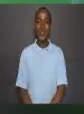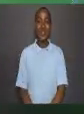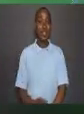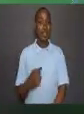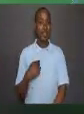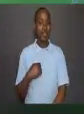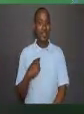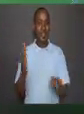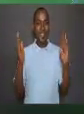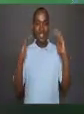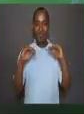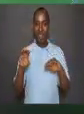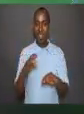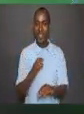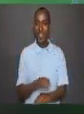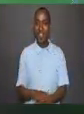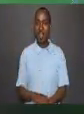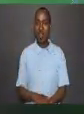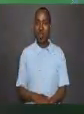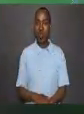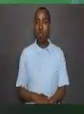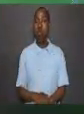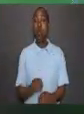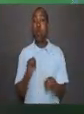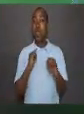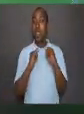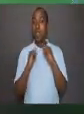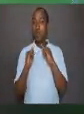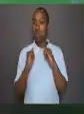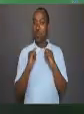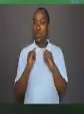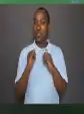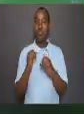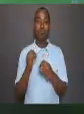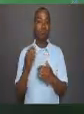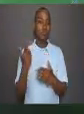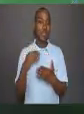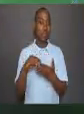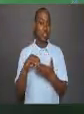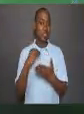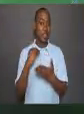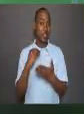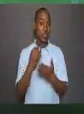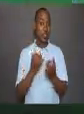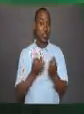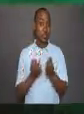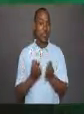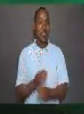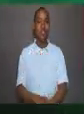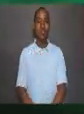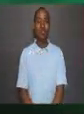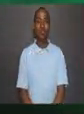hope you were able to recall the information we learned in our last lesson.